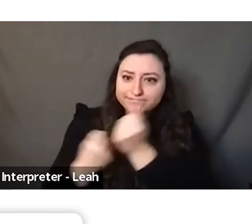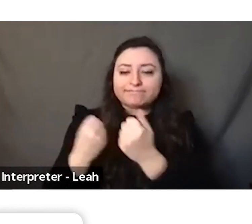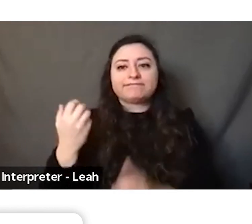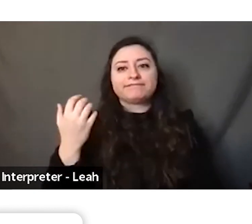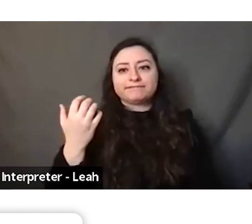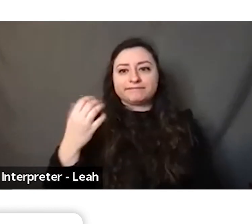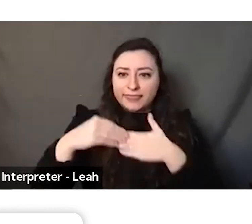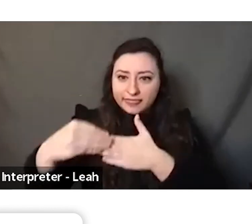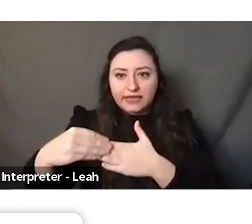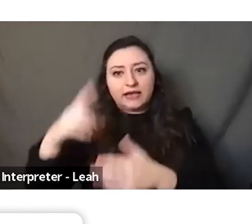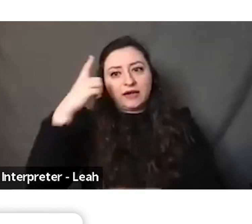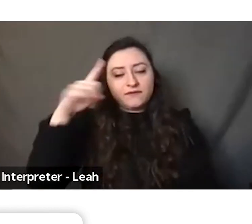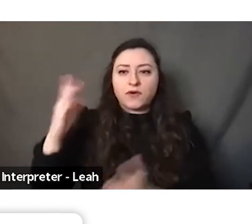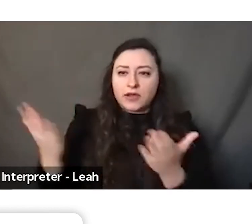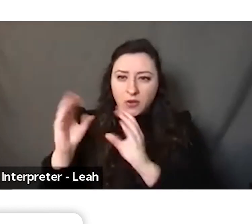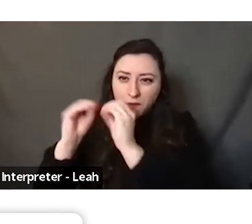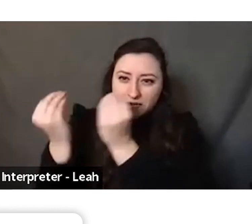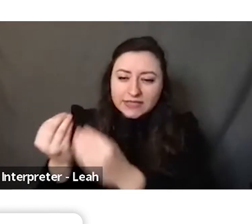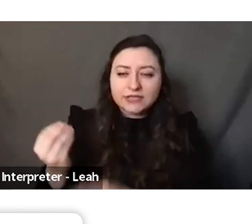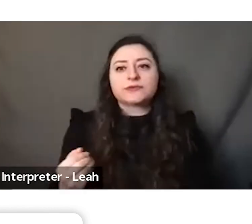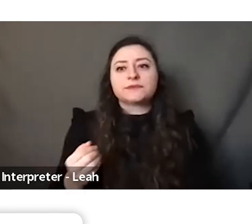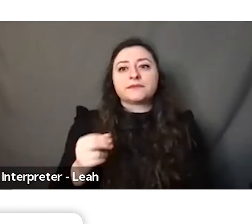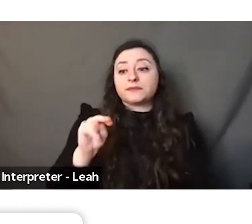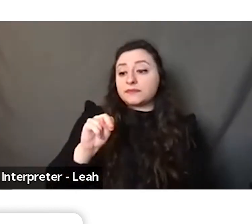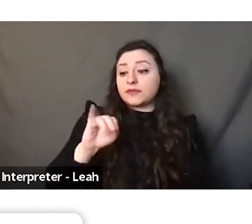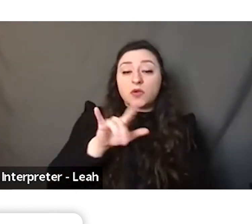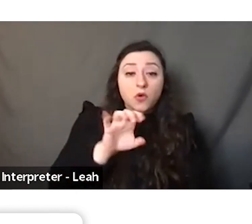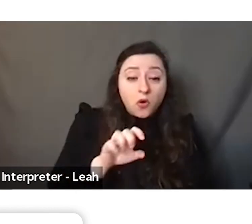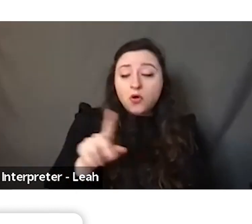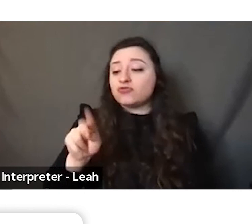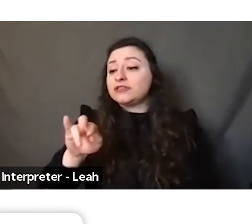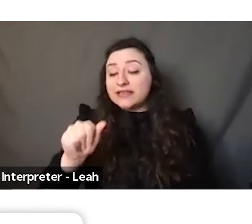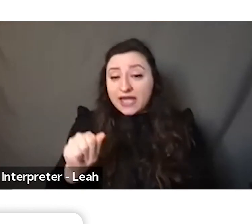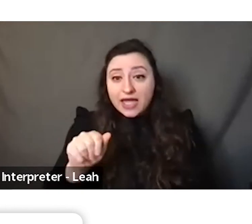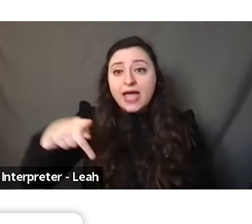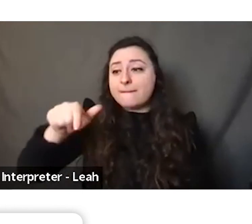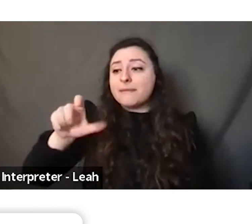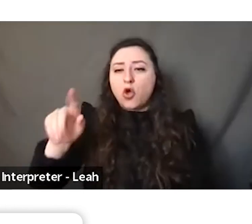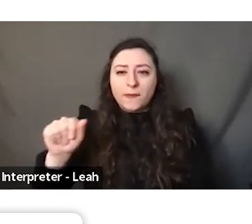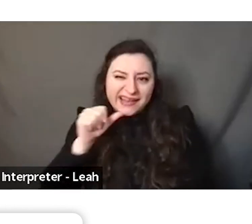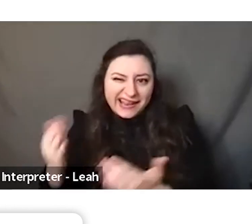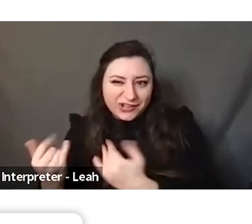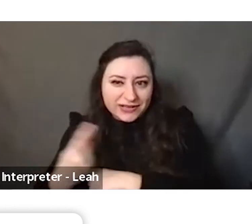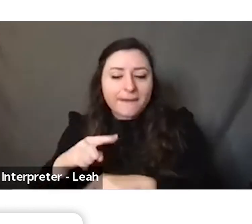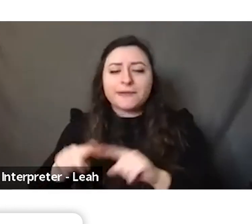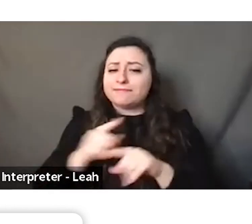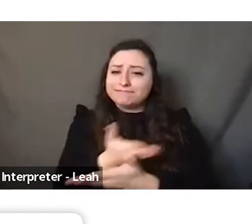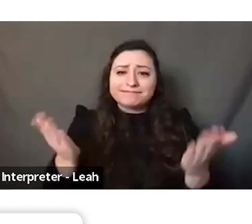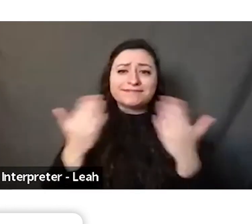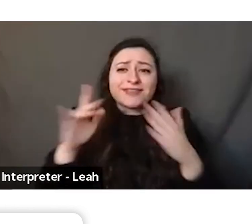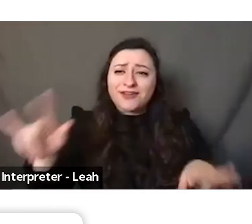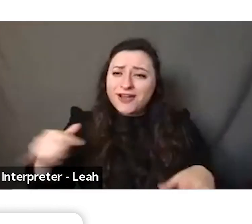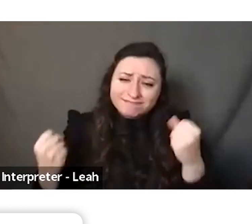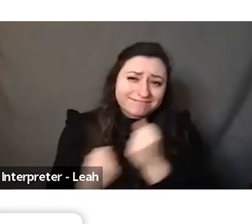accessibility lead at the Slow Factory. Nicole, Krista, and Paloma, who's not here today. You are our rock